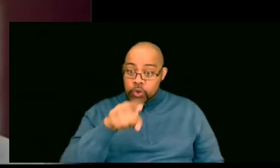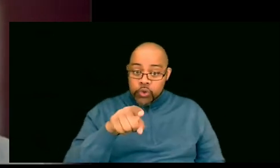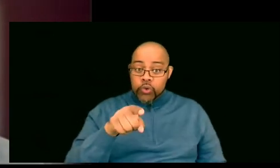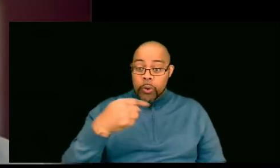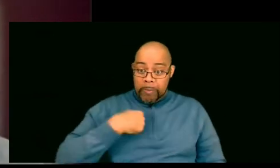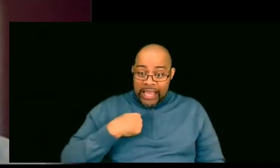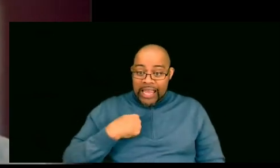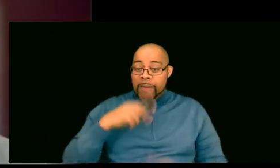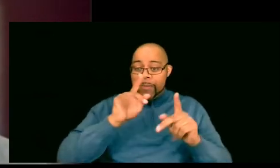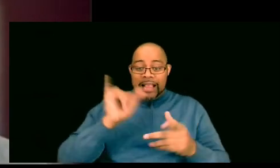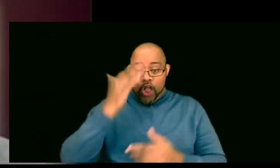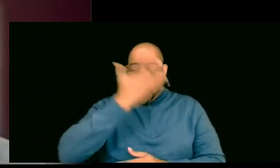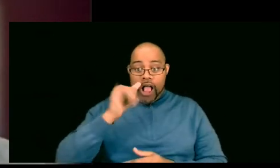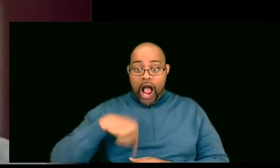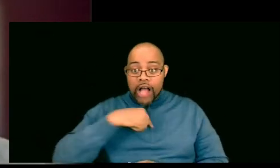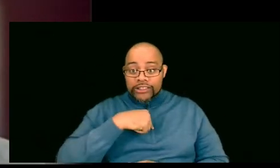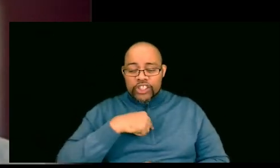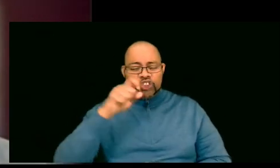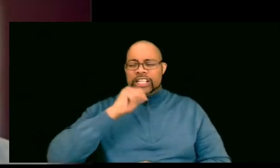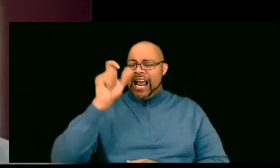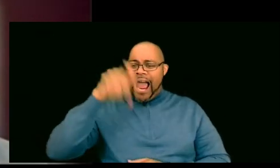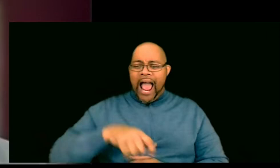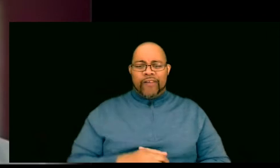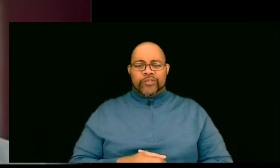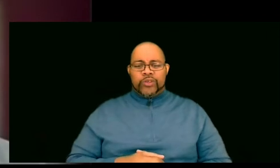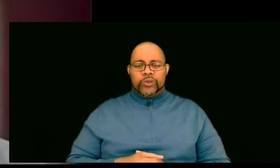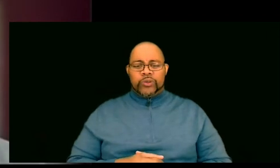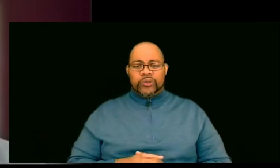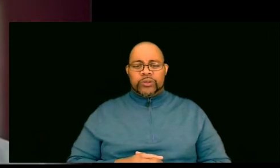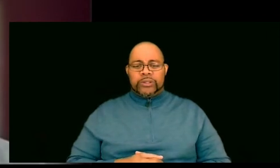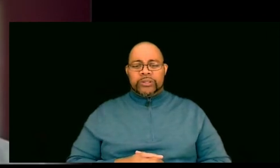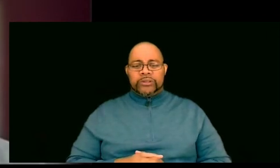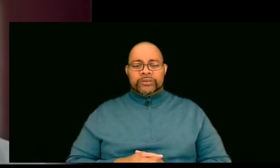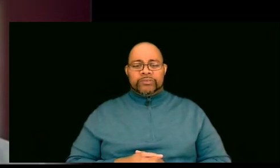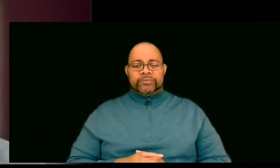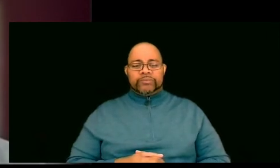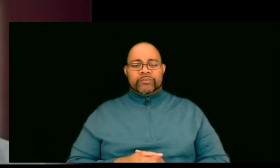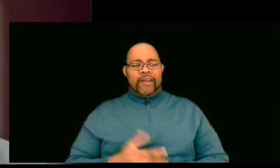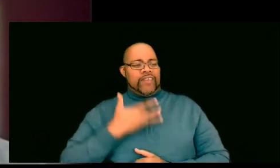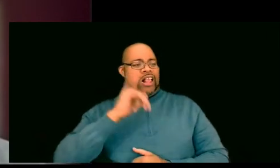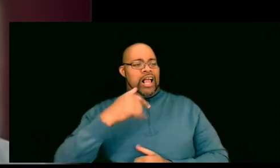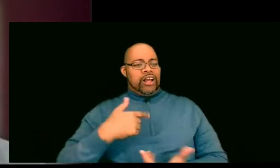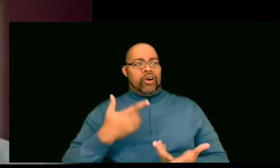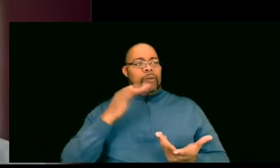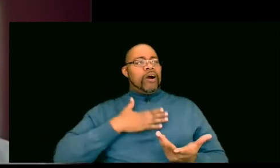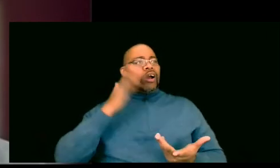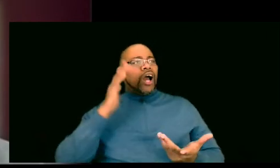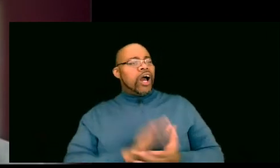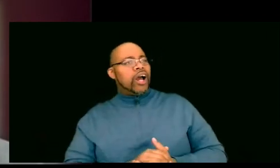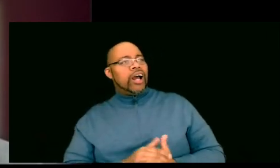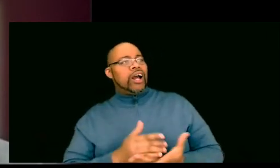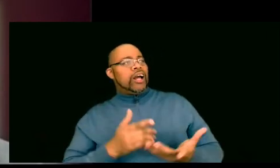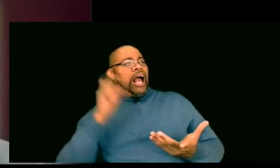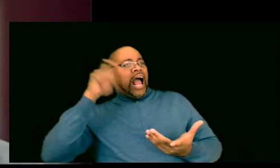So you or I or people who look like us should not have to make it be feel like, oh